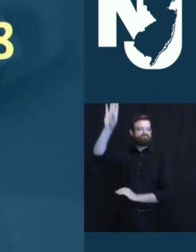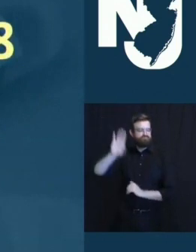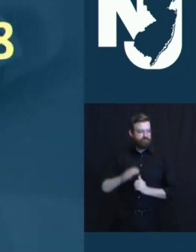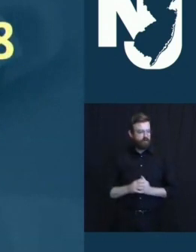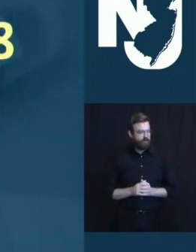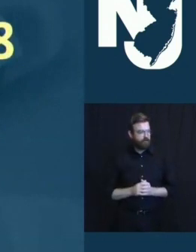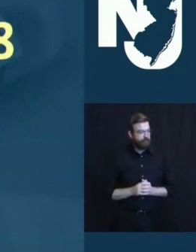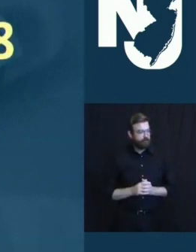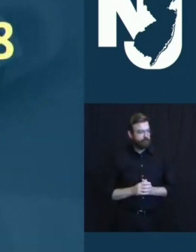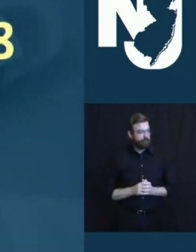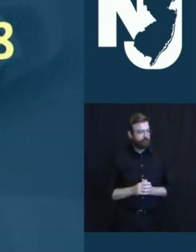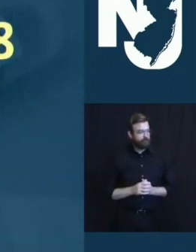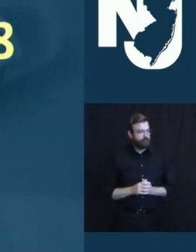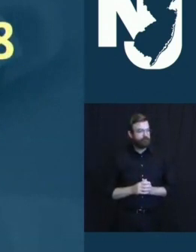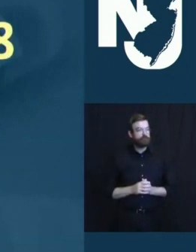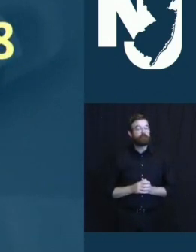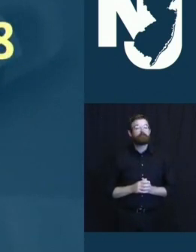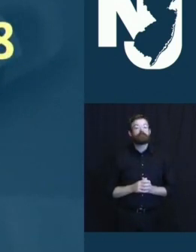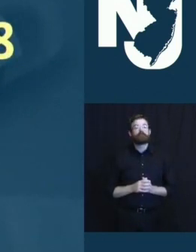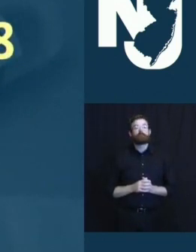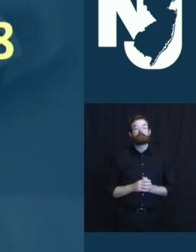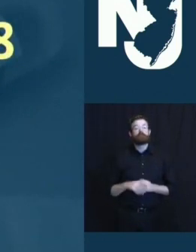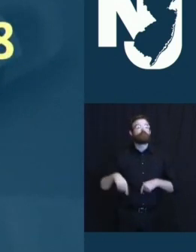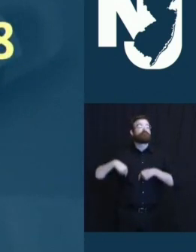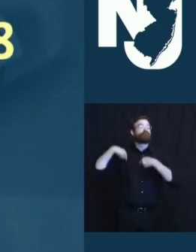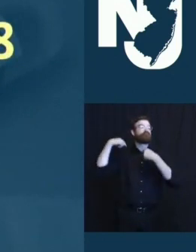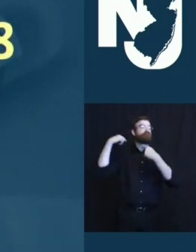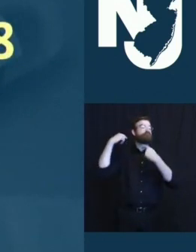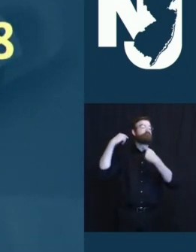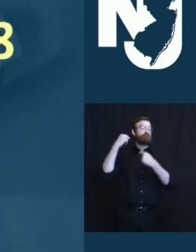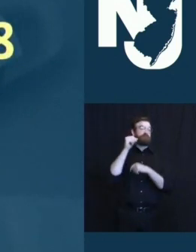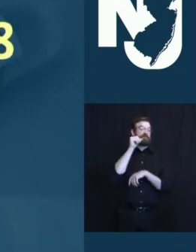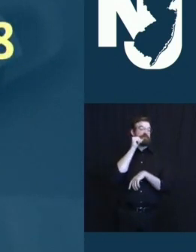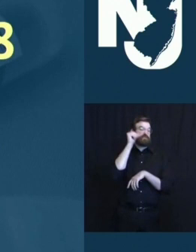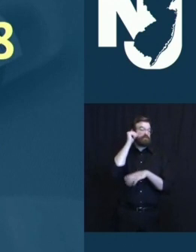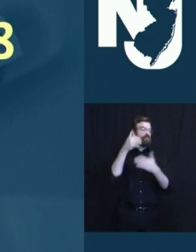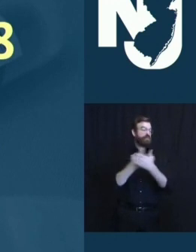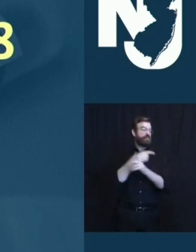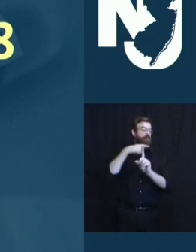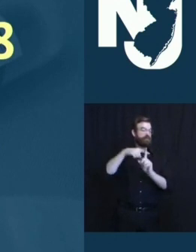our cumulative statewide total since March 4th to